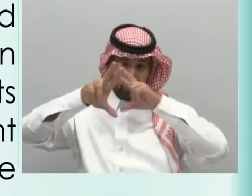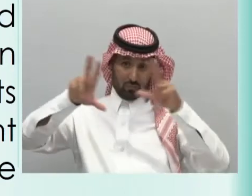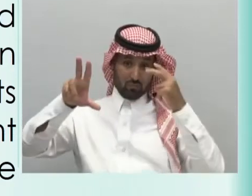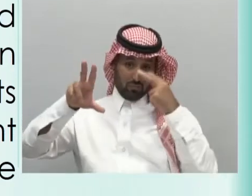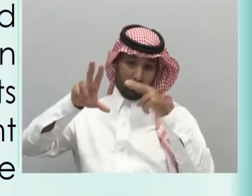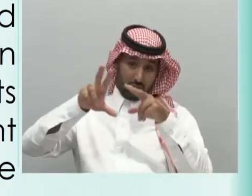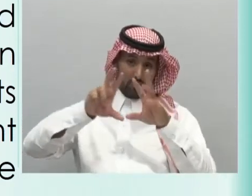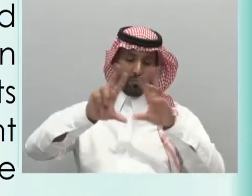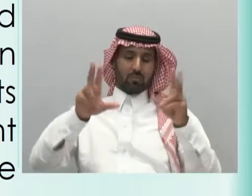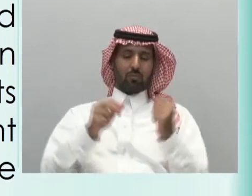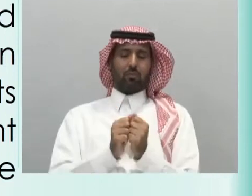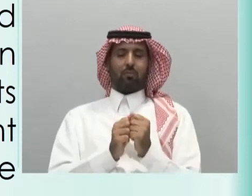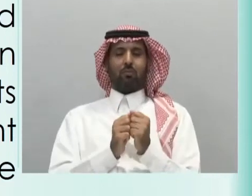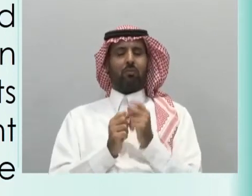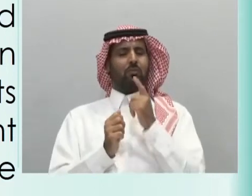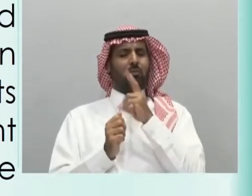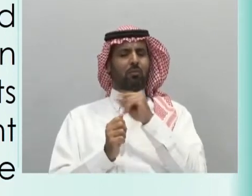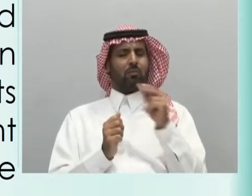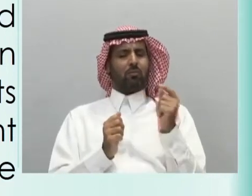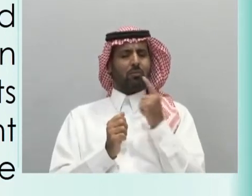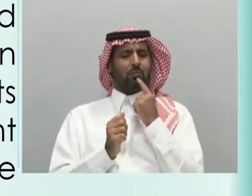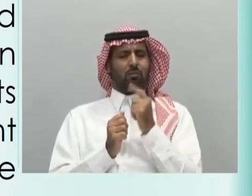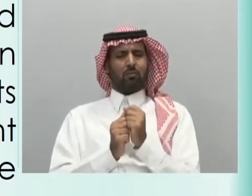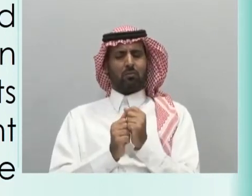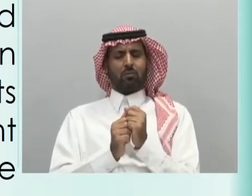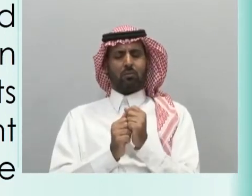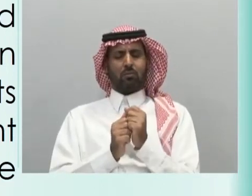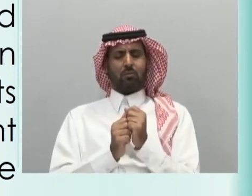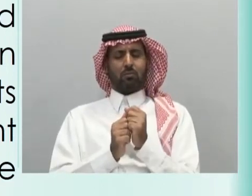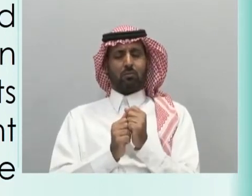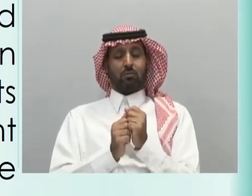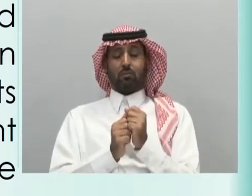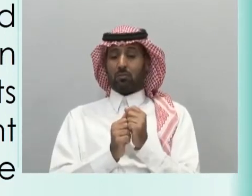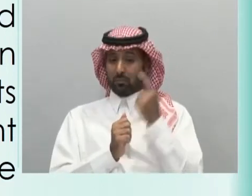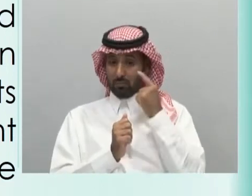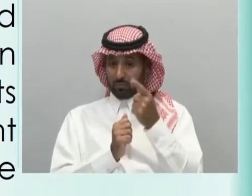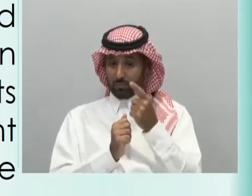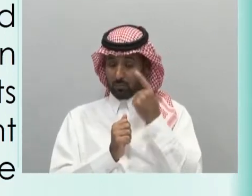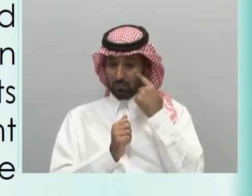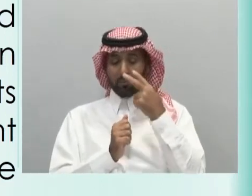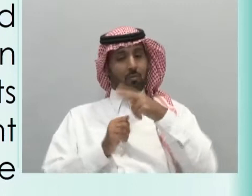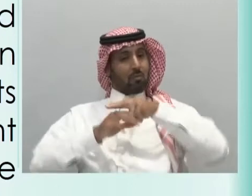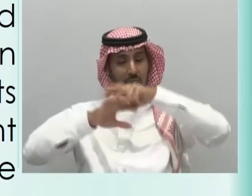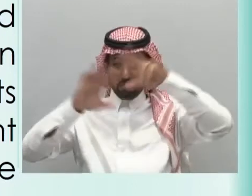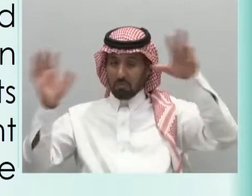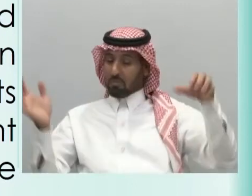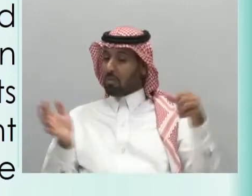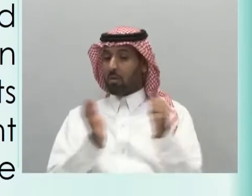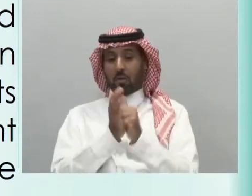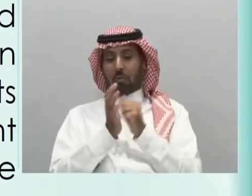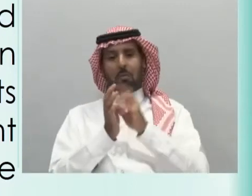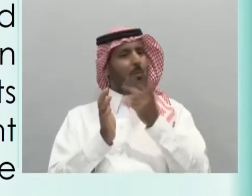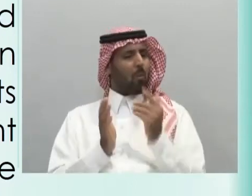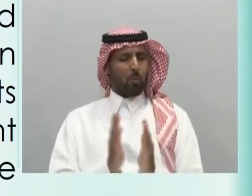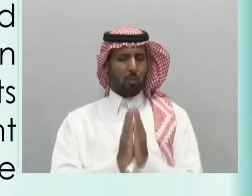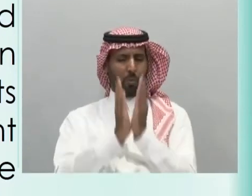while leaving the rainforest's ecosystem undisturbed. Okay, so it is one of the best, I